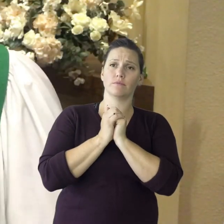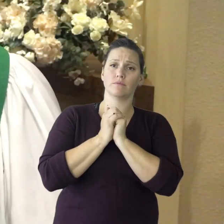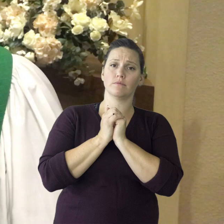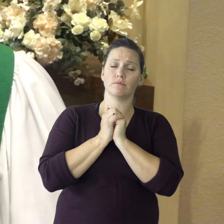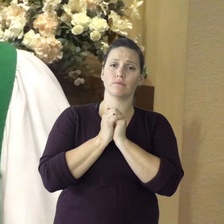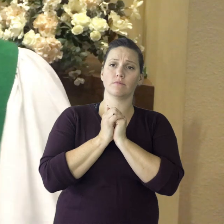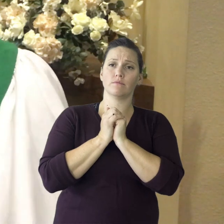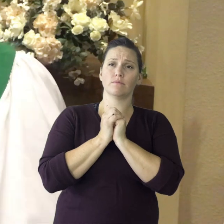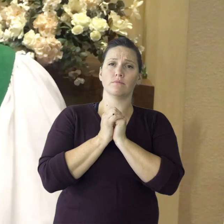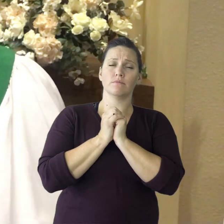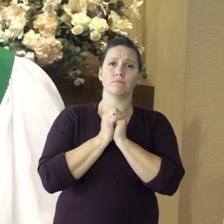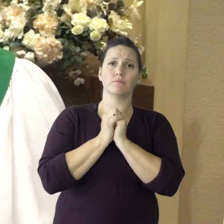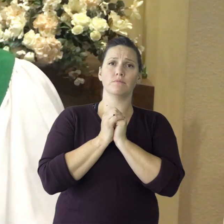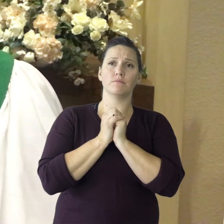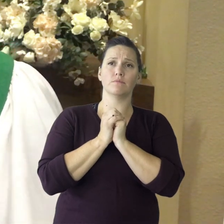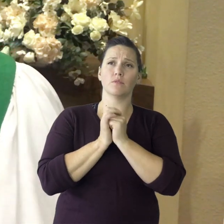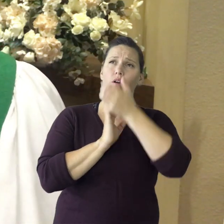We pray.